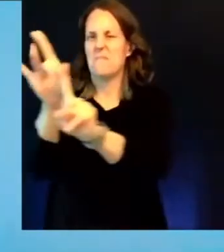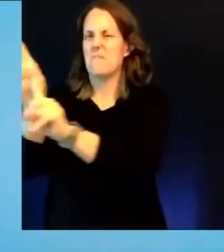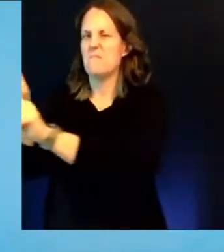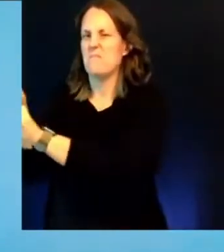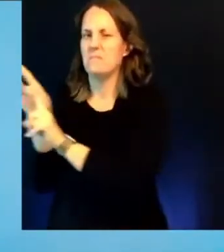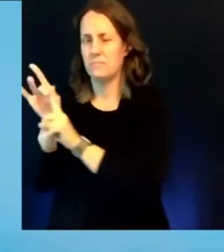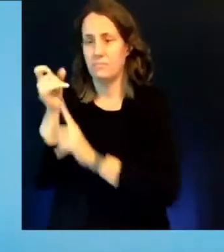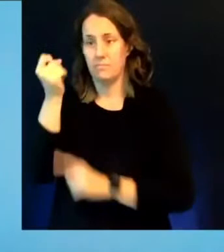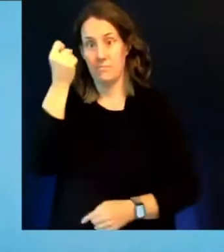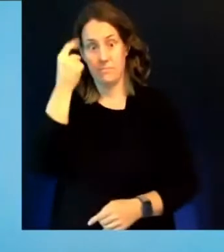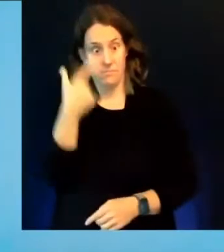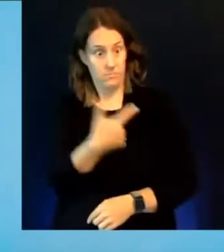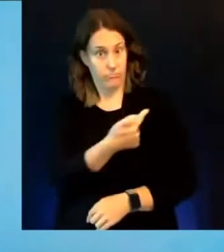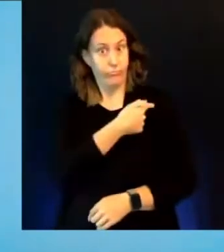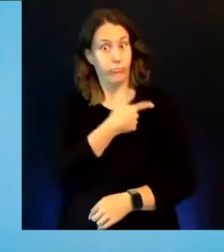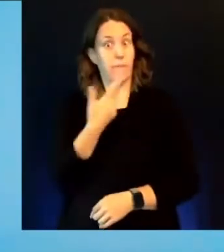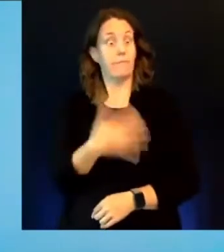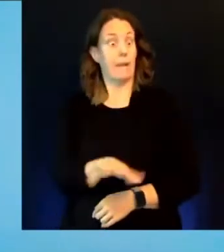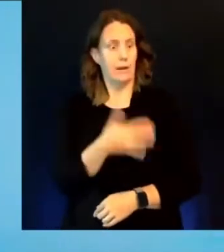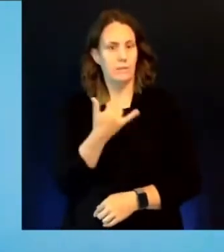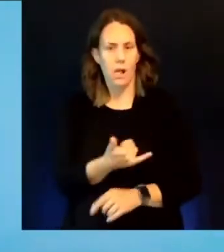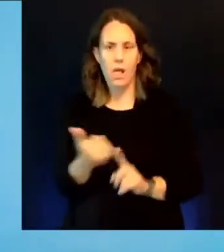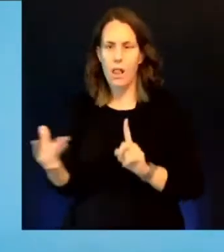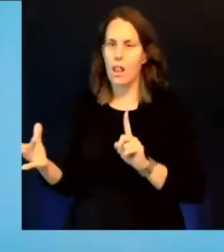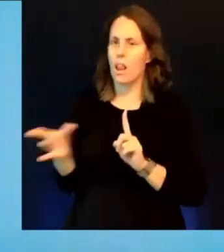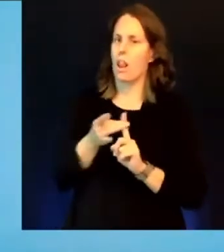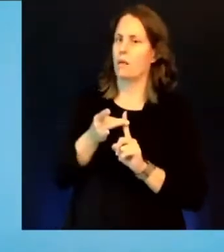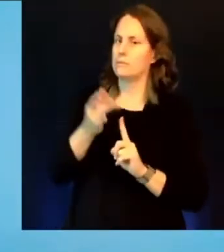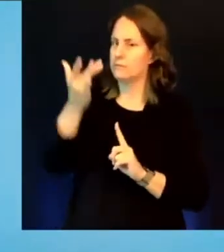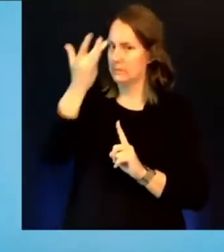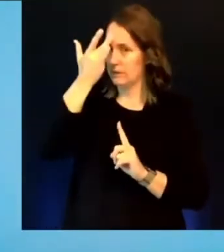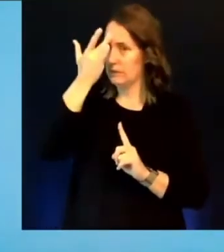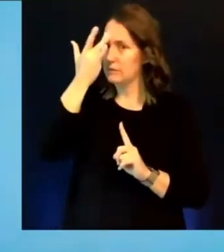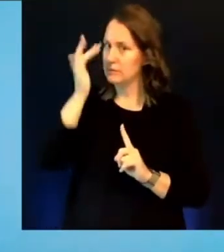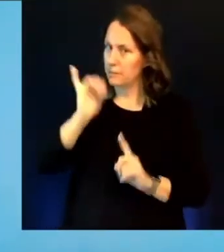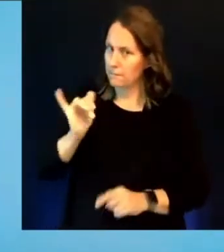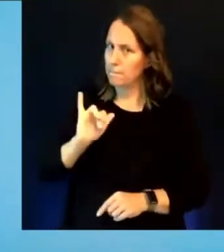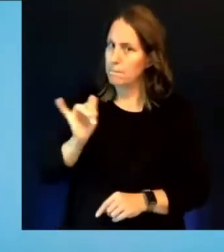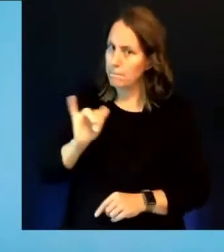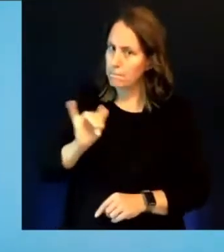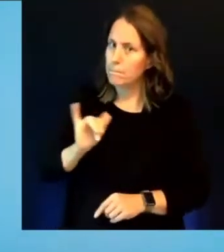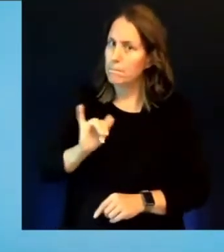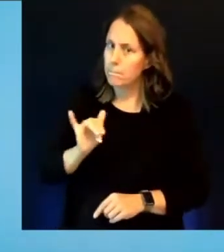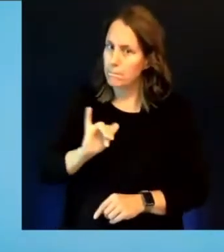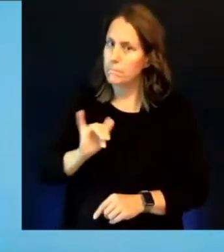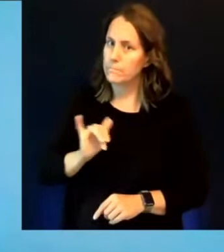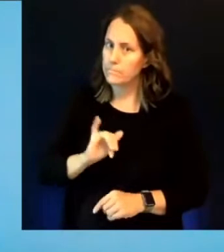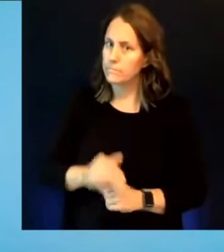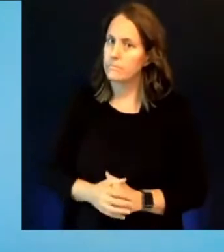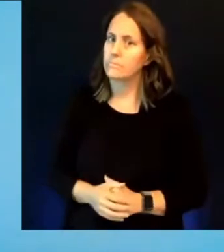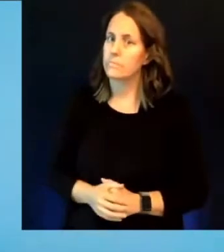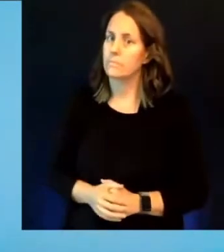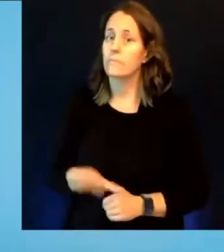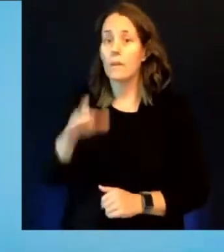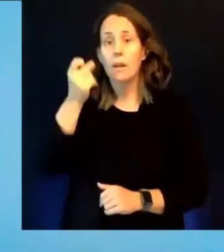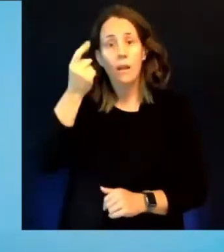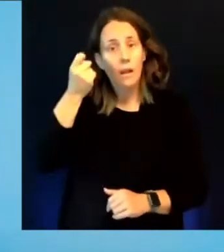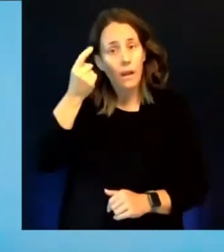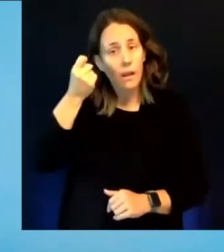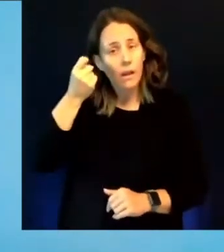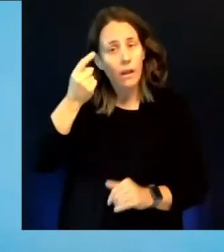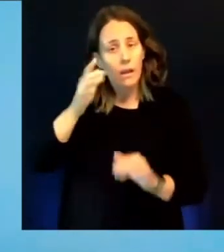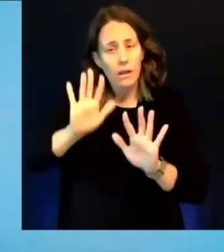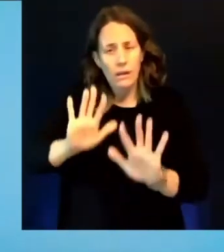that being said, I think what's also important to look at here is that we are still seeing much lower rates of cases, much lower rates